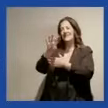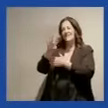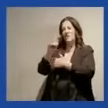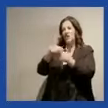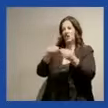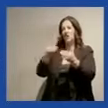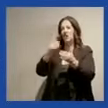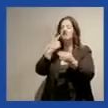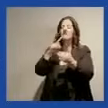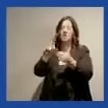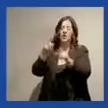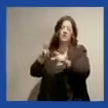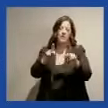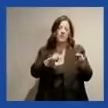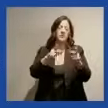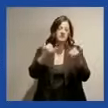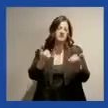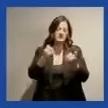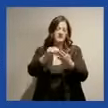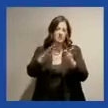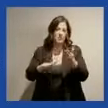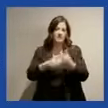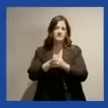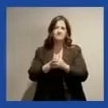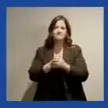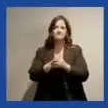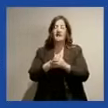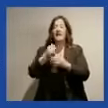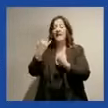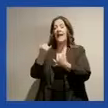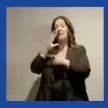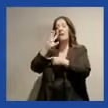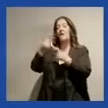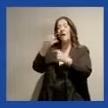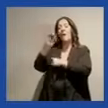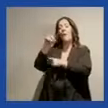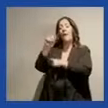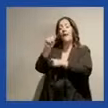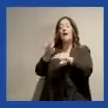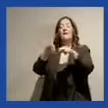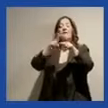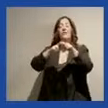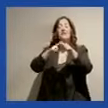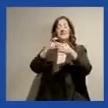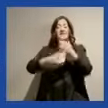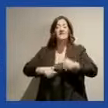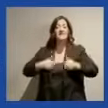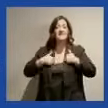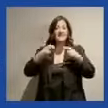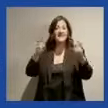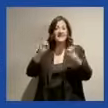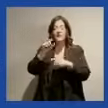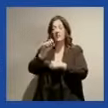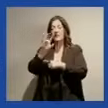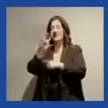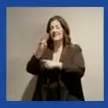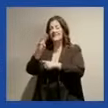$23,940. Begs then the COLA question, doesn't it? COLA was at 0.76 in